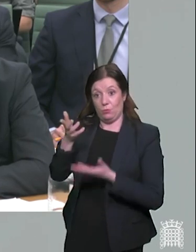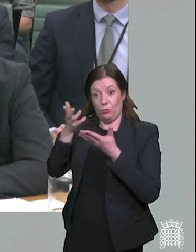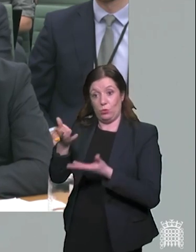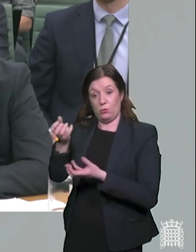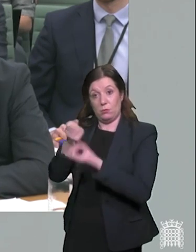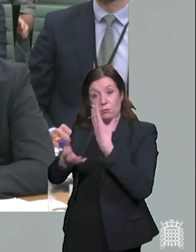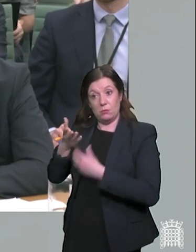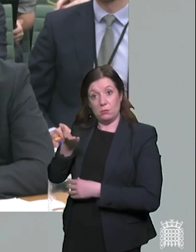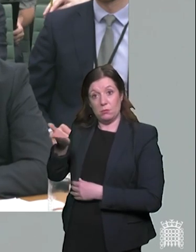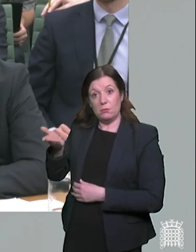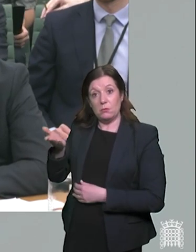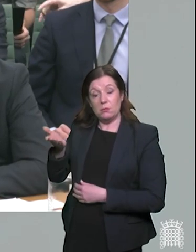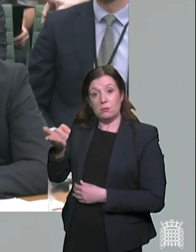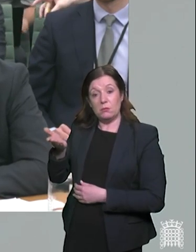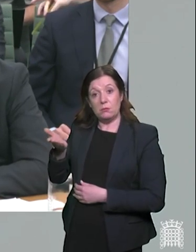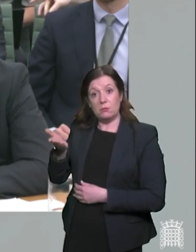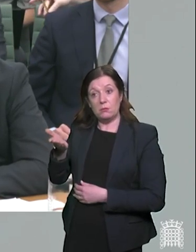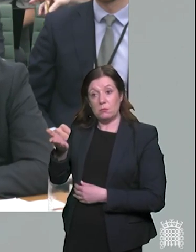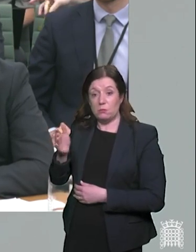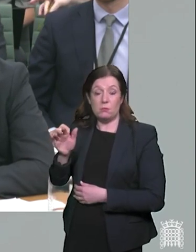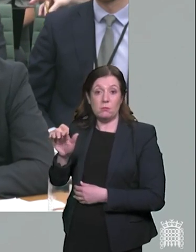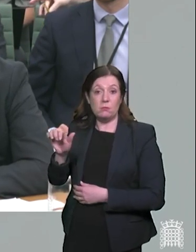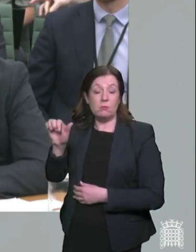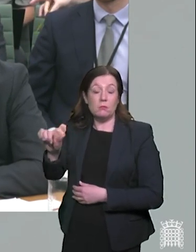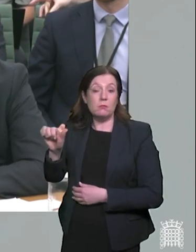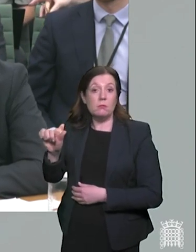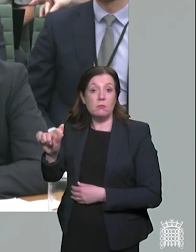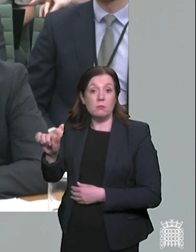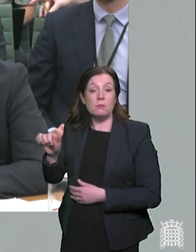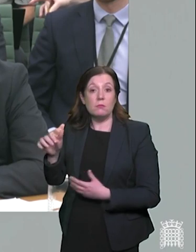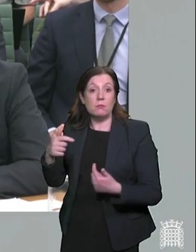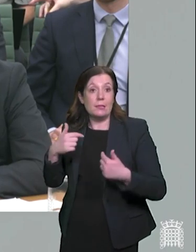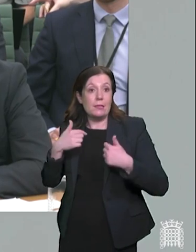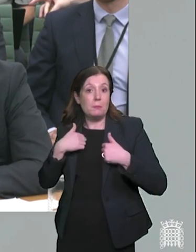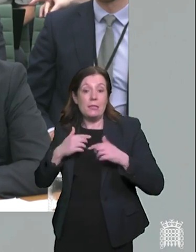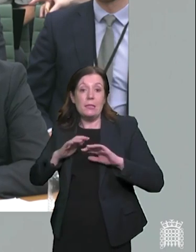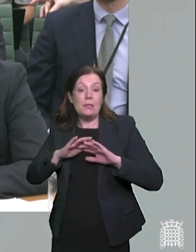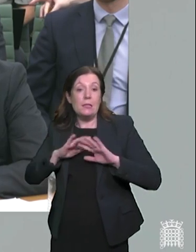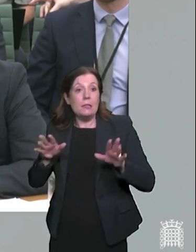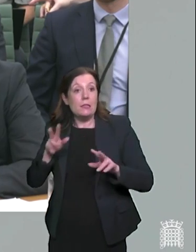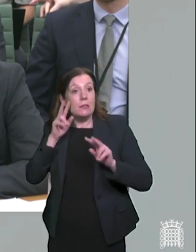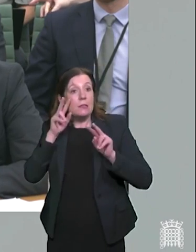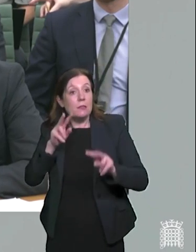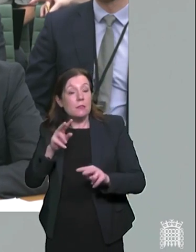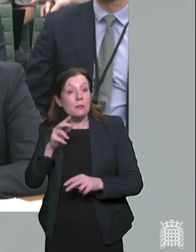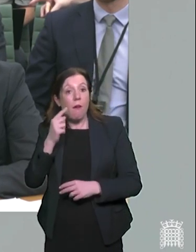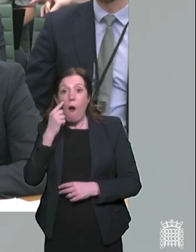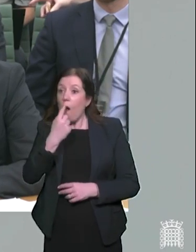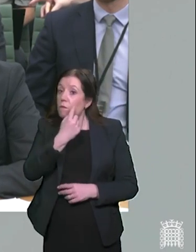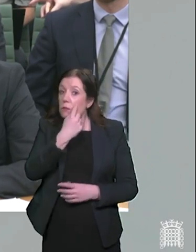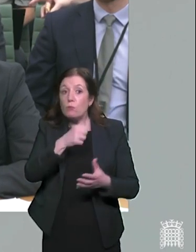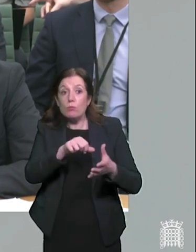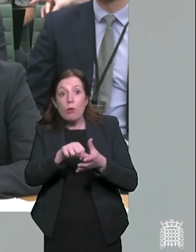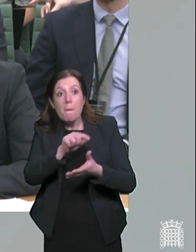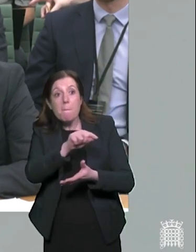one of the most important ones in this whole business. It wasn't obvious to me that there were problems